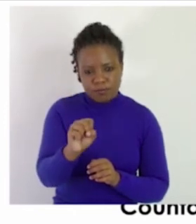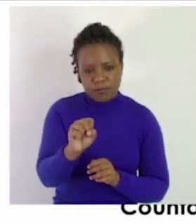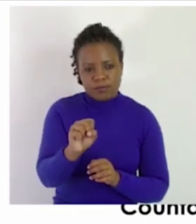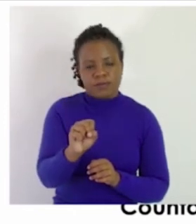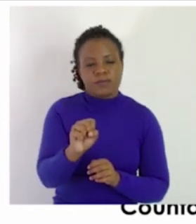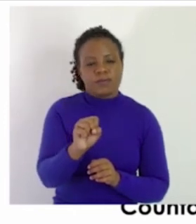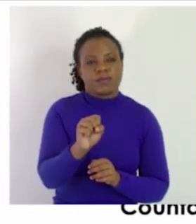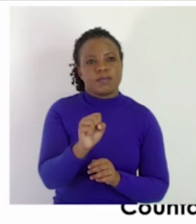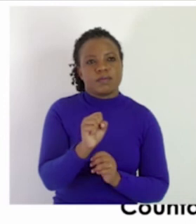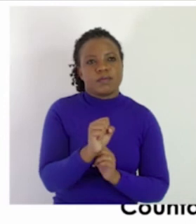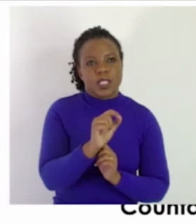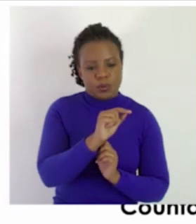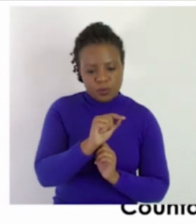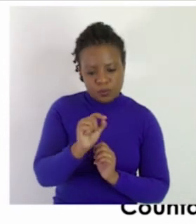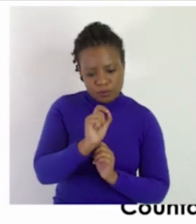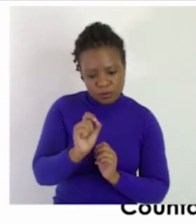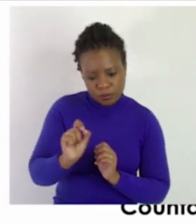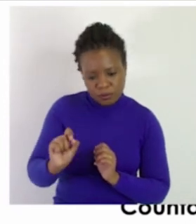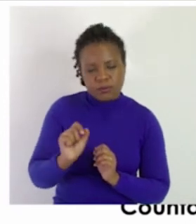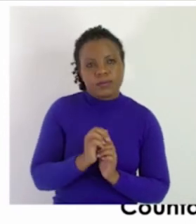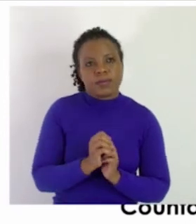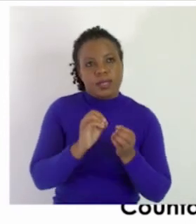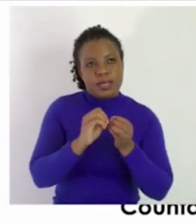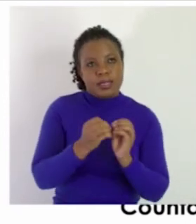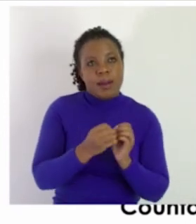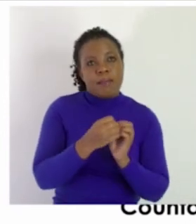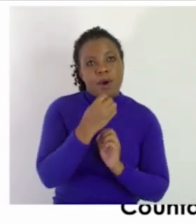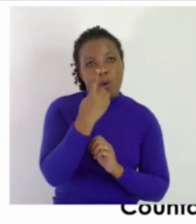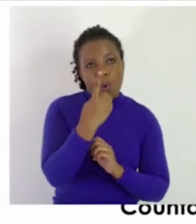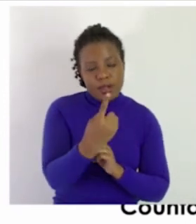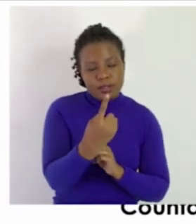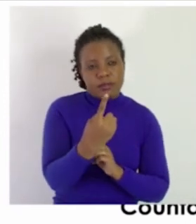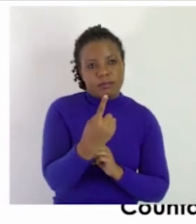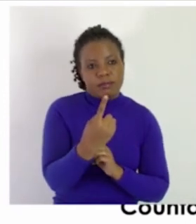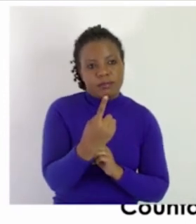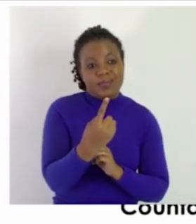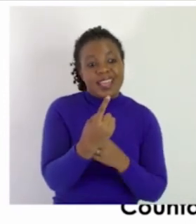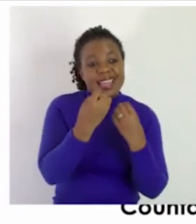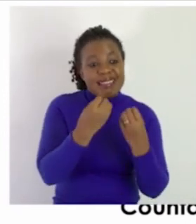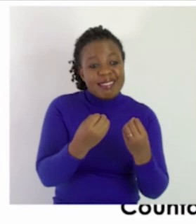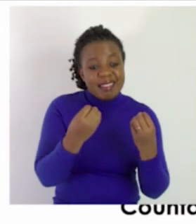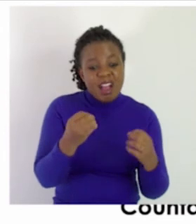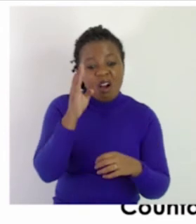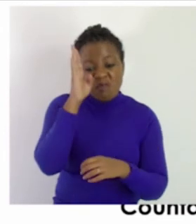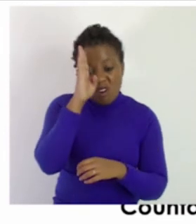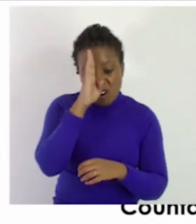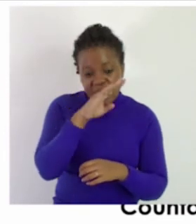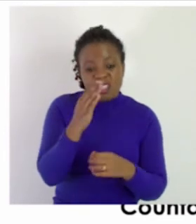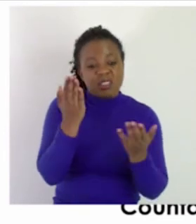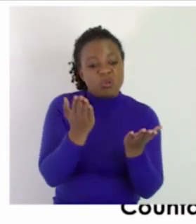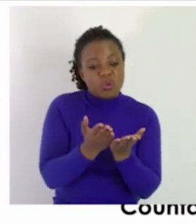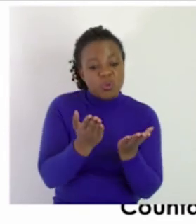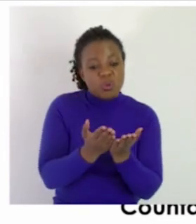correct without them. Right. Number 1. The learner misplaced his